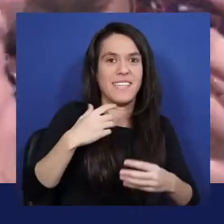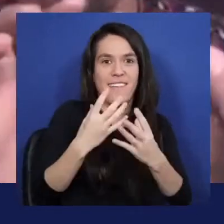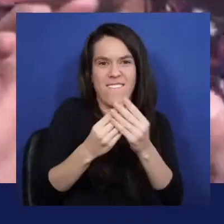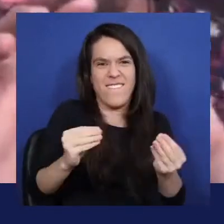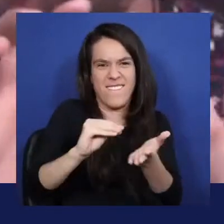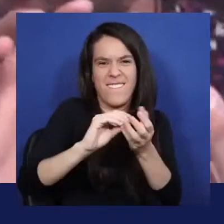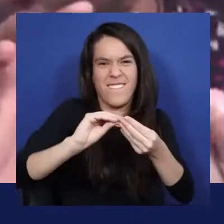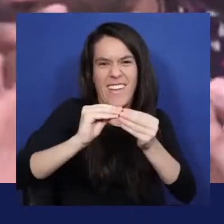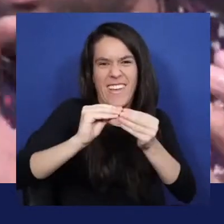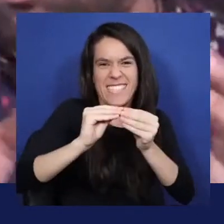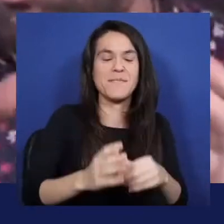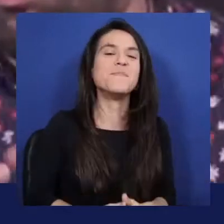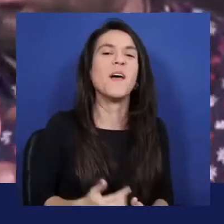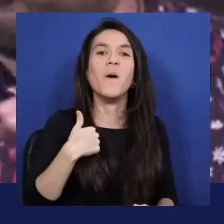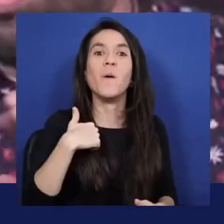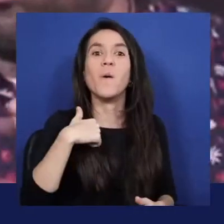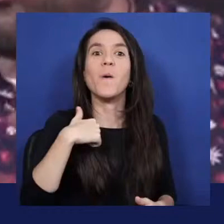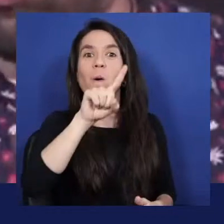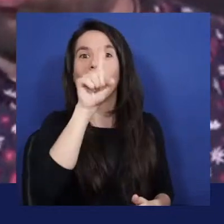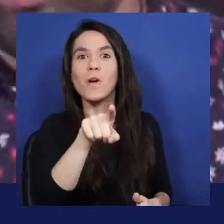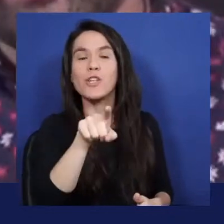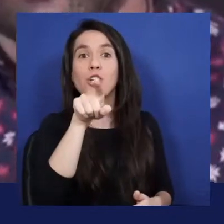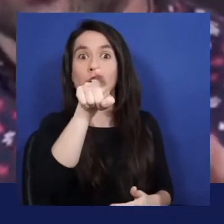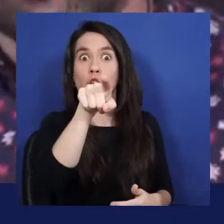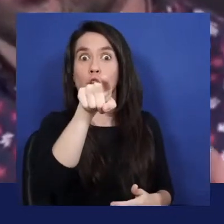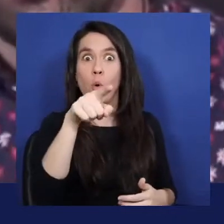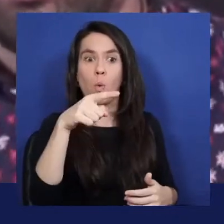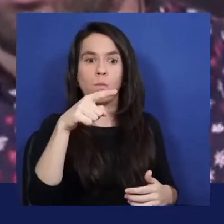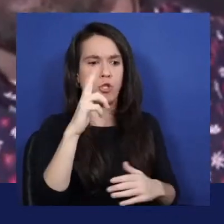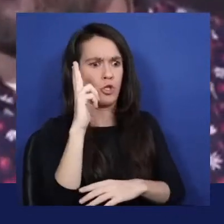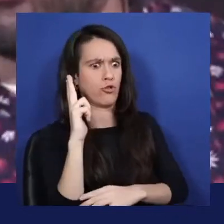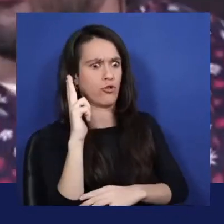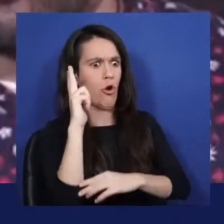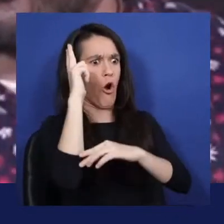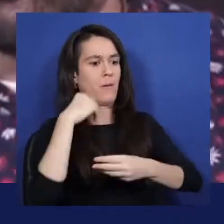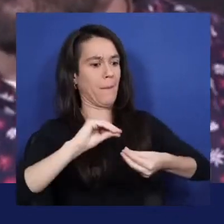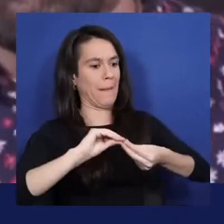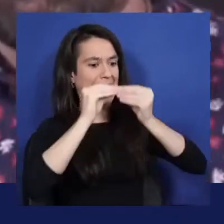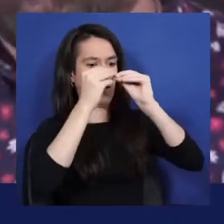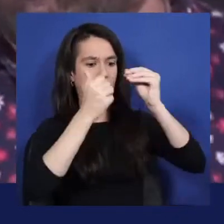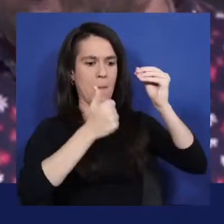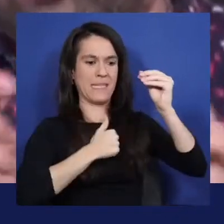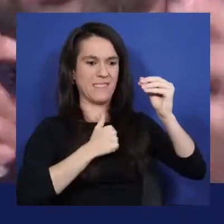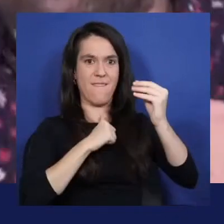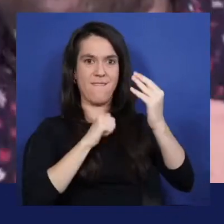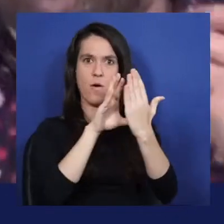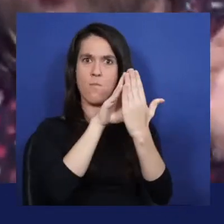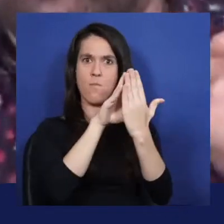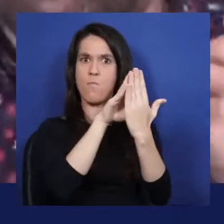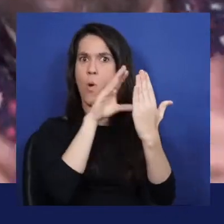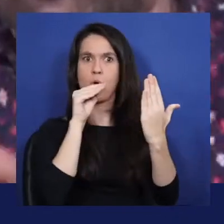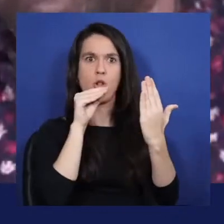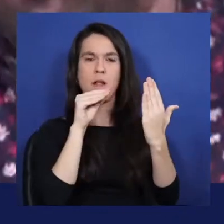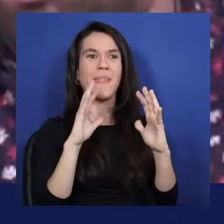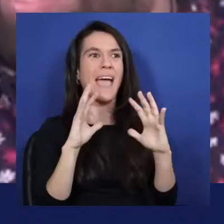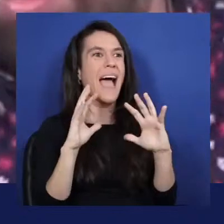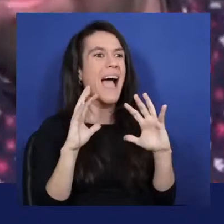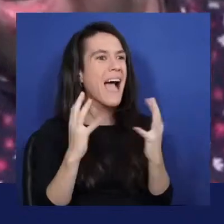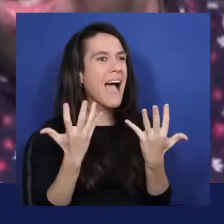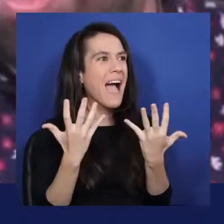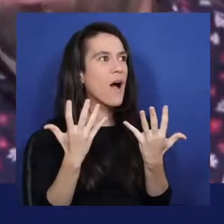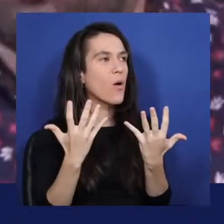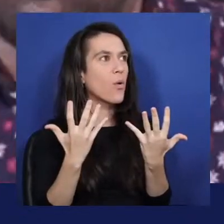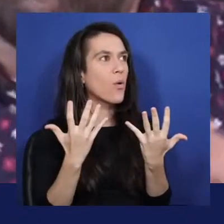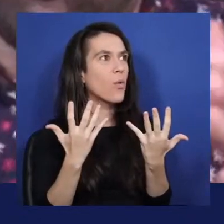once you jump to building your own models, when is a good time to, like, how do I know when I should build my